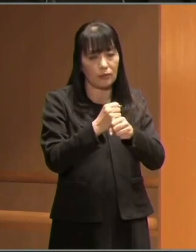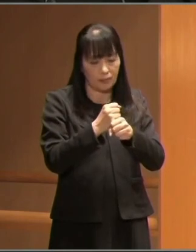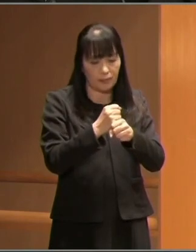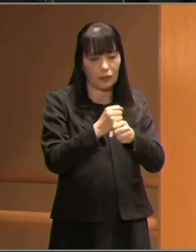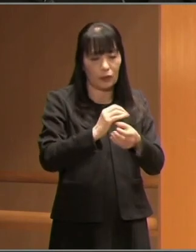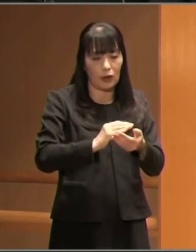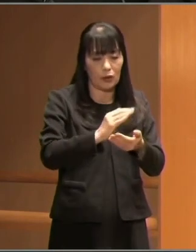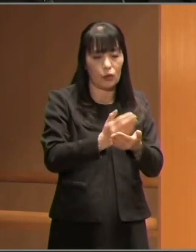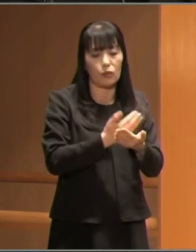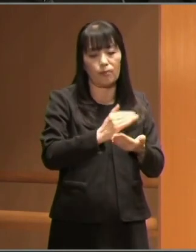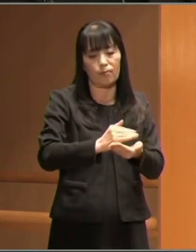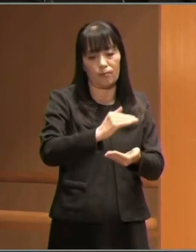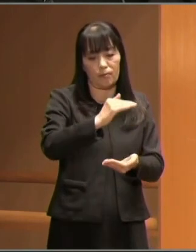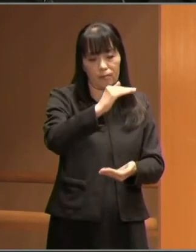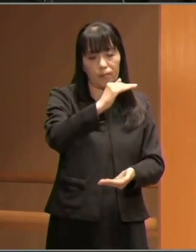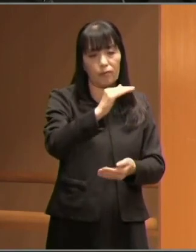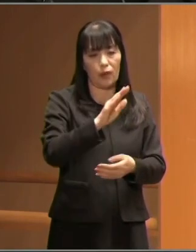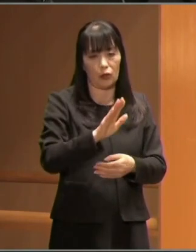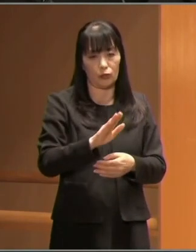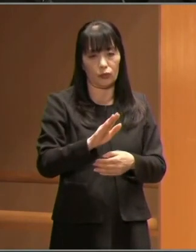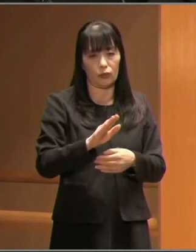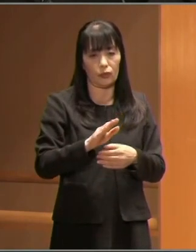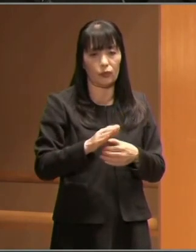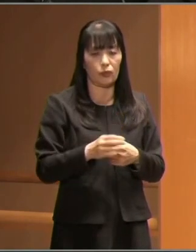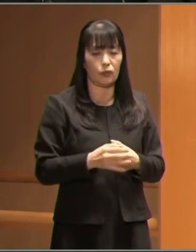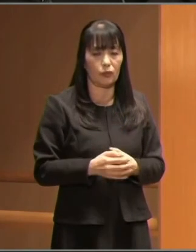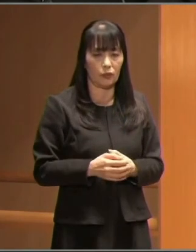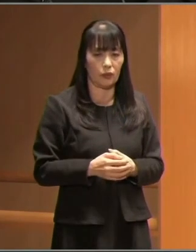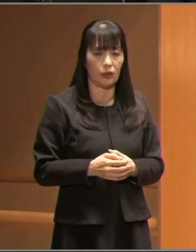have a lot of inventory now.